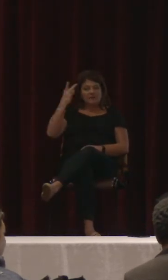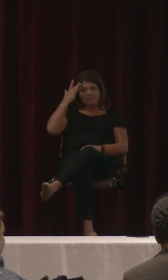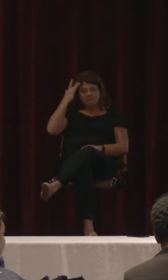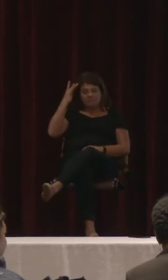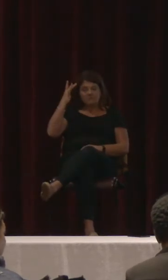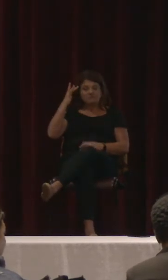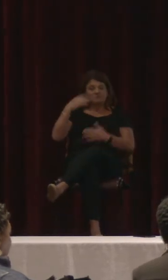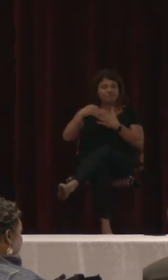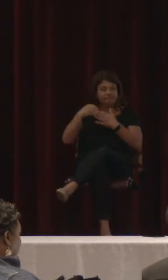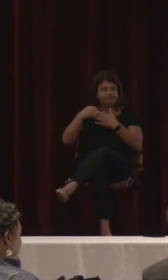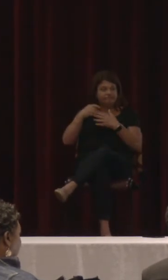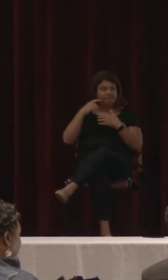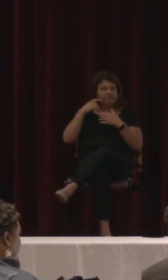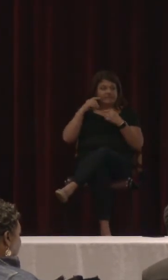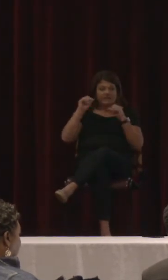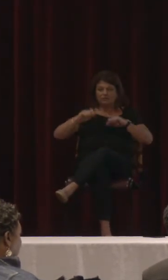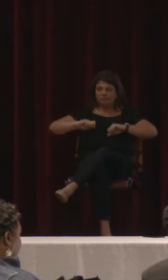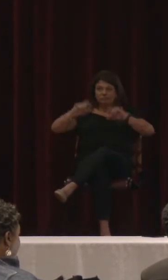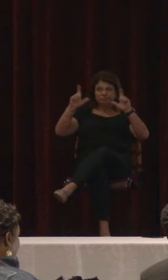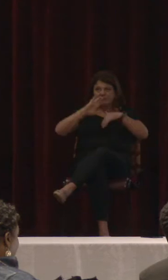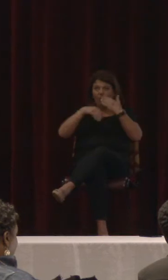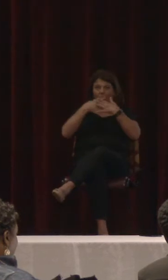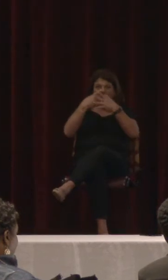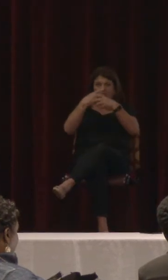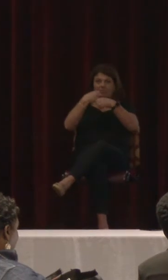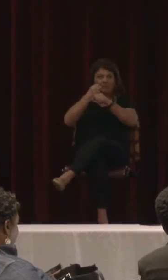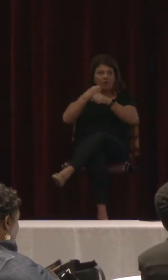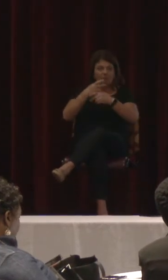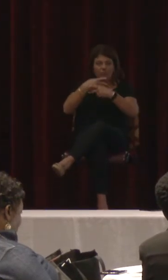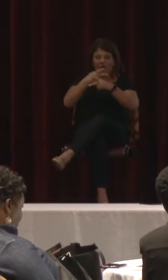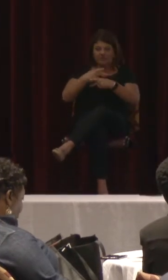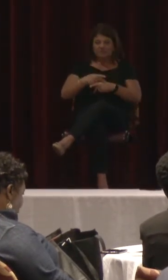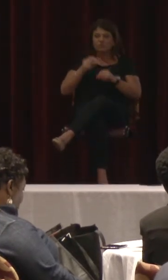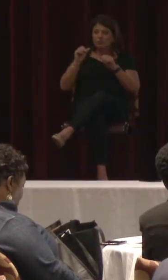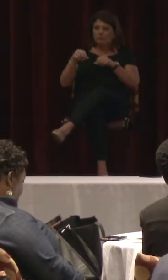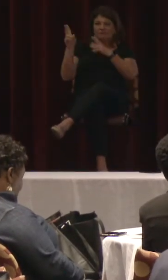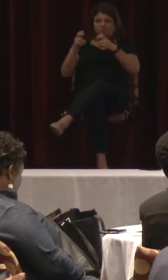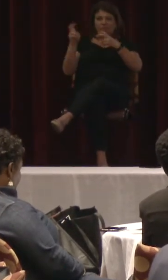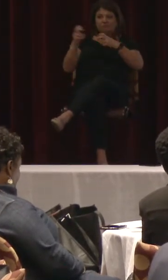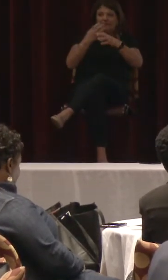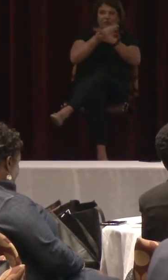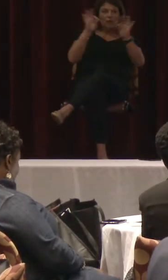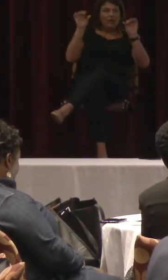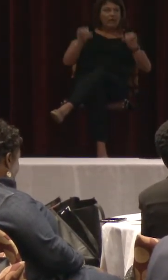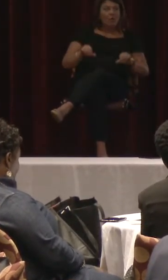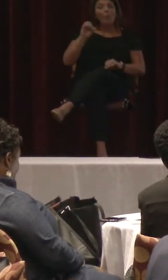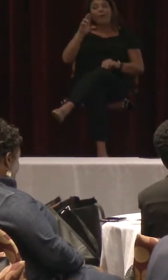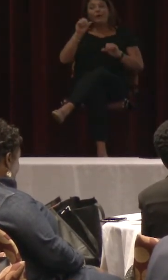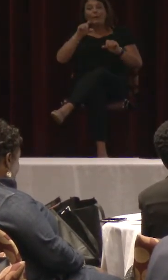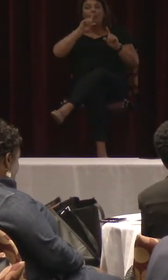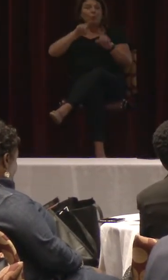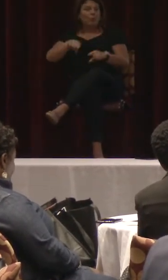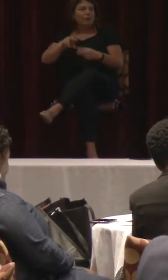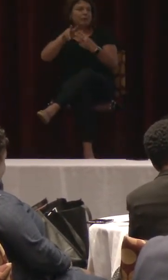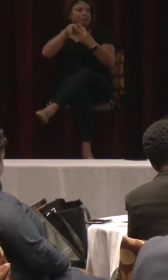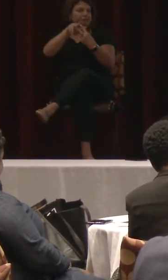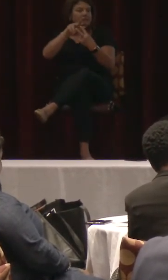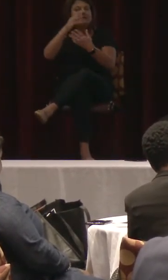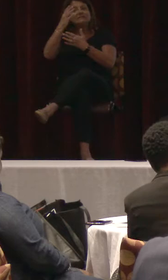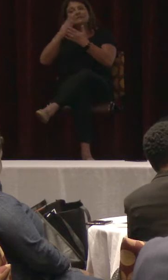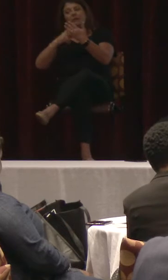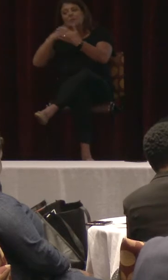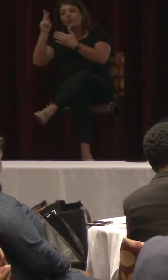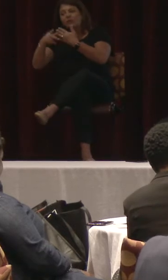go to. It lists all of our products, and you can download them for free, or you can order them. So we have some of the programs